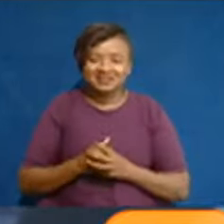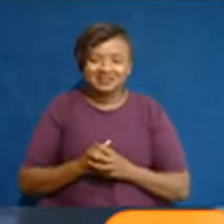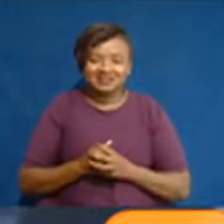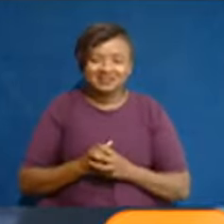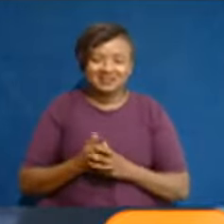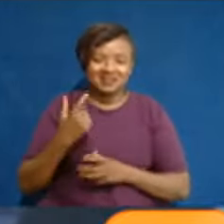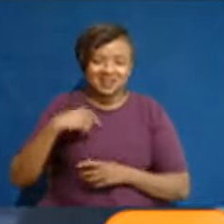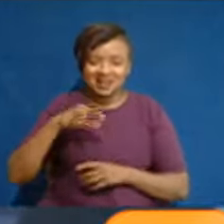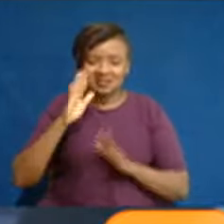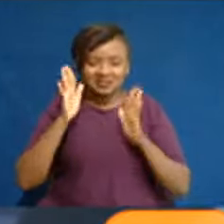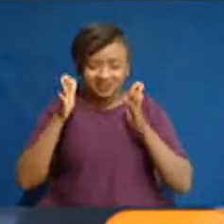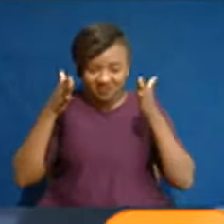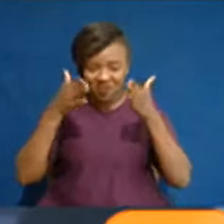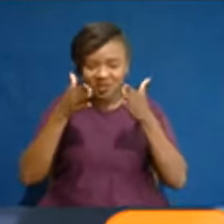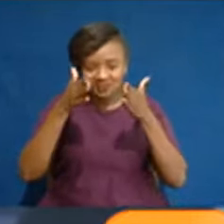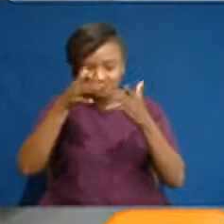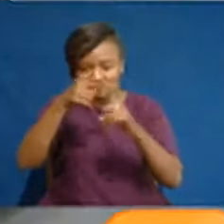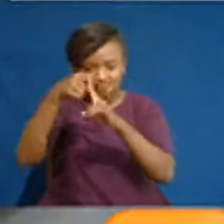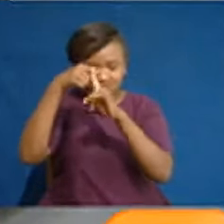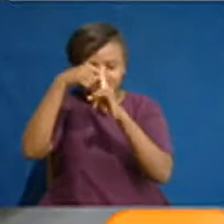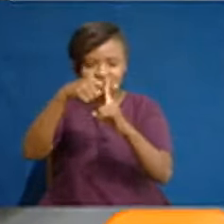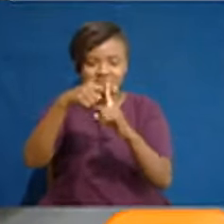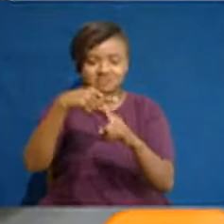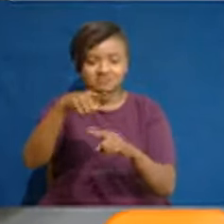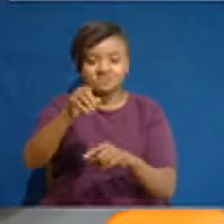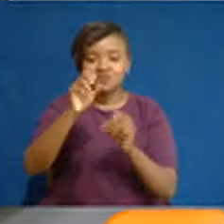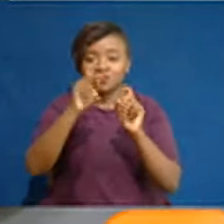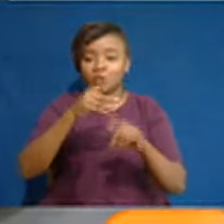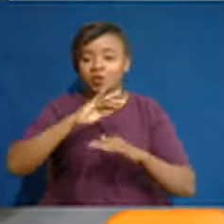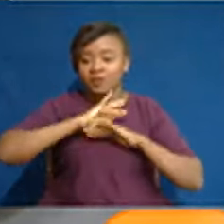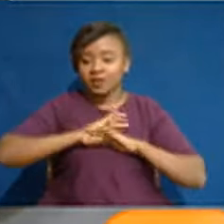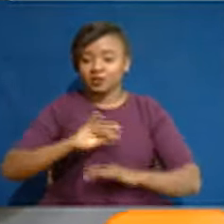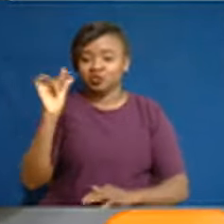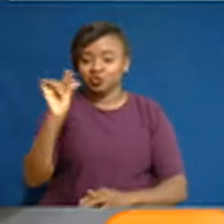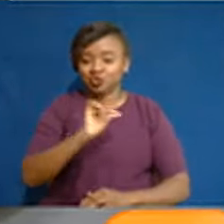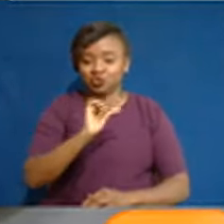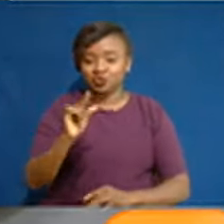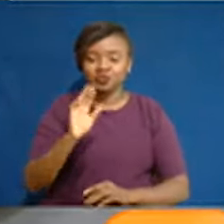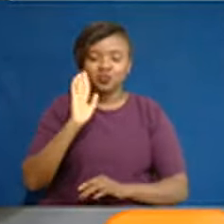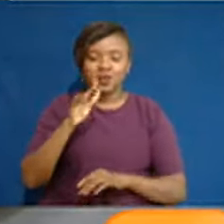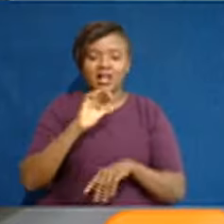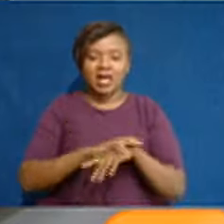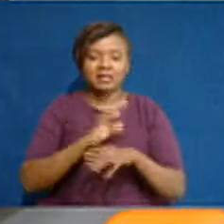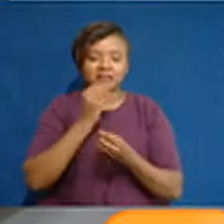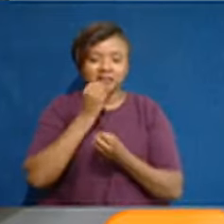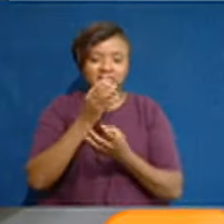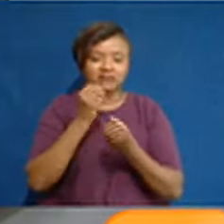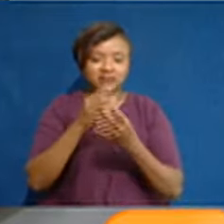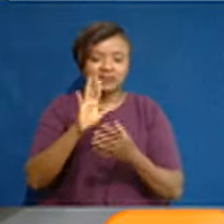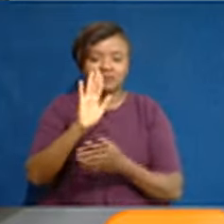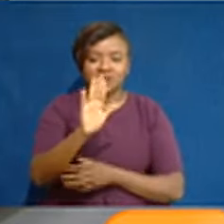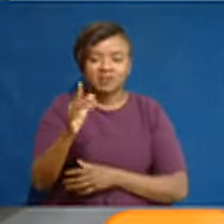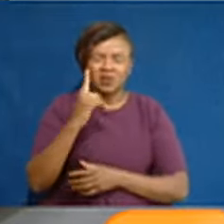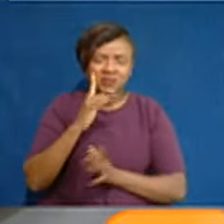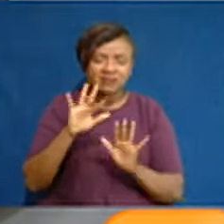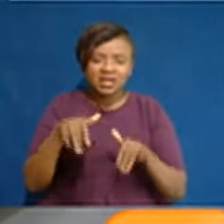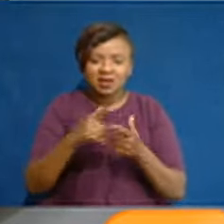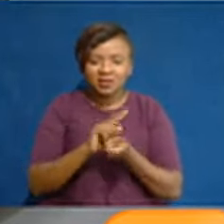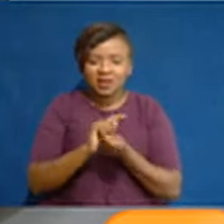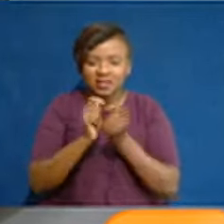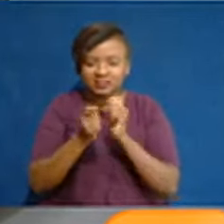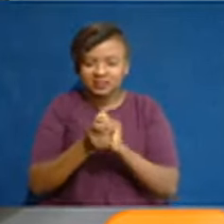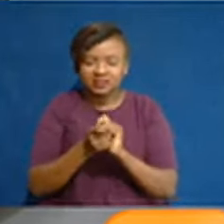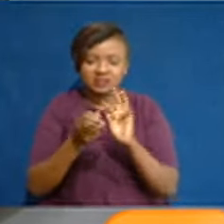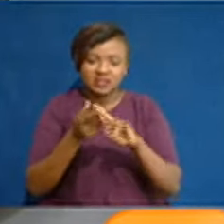eyes on the prize. All right, so we take a break. We'll come back. We'll have your last remarks on which way forward, how to mend that fractious relationship